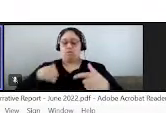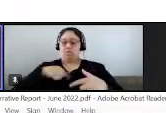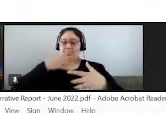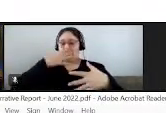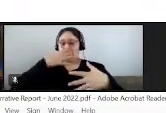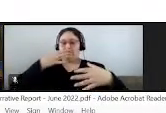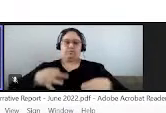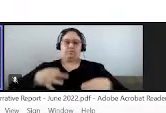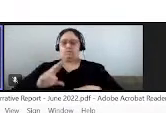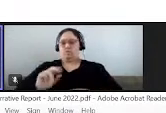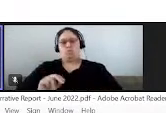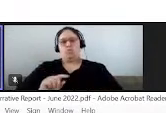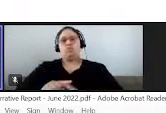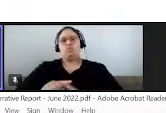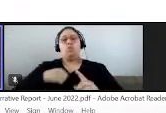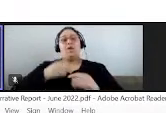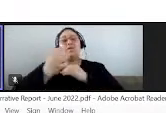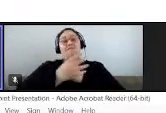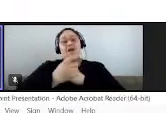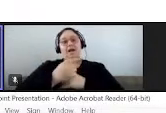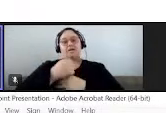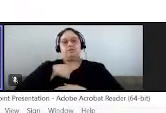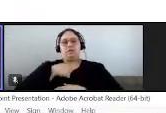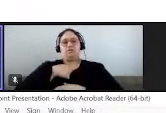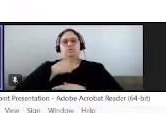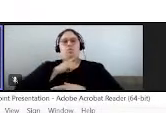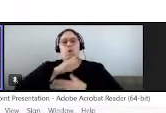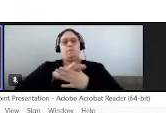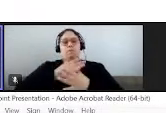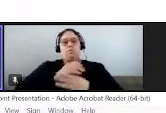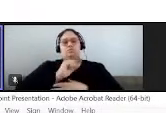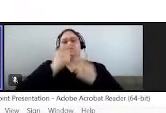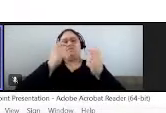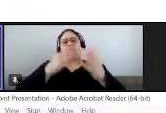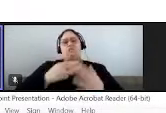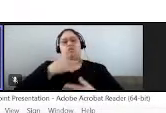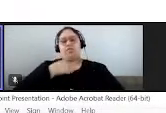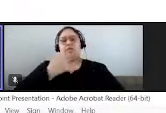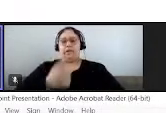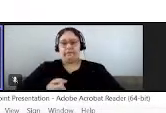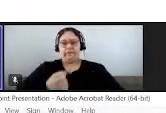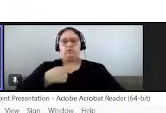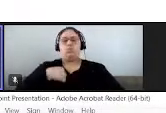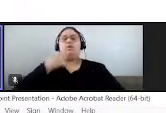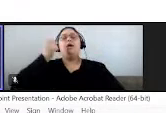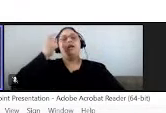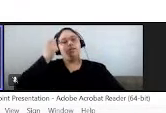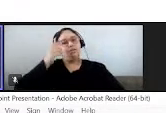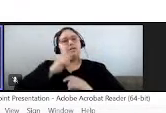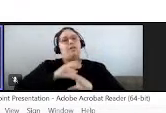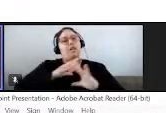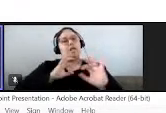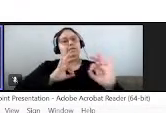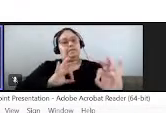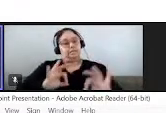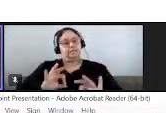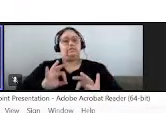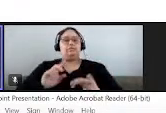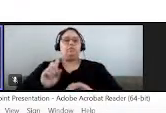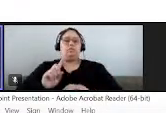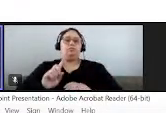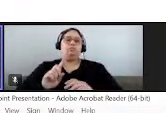decision. So we were advised because of the financial constraints, and we did understand that was the